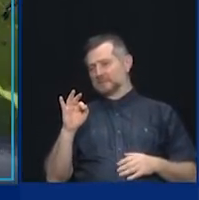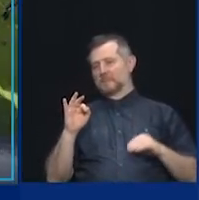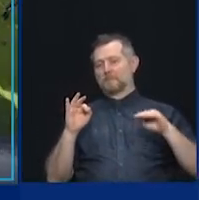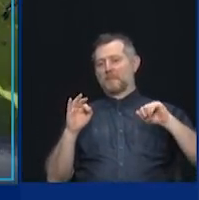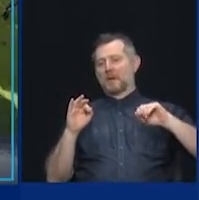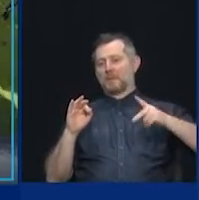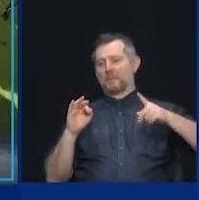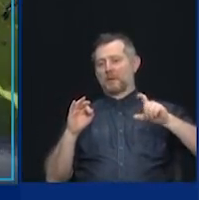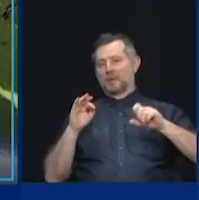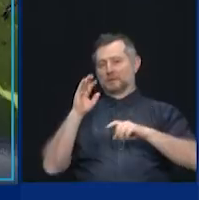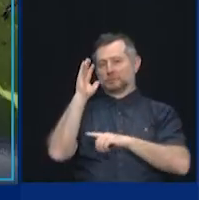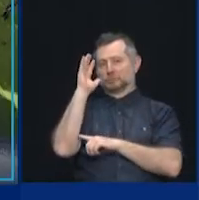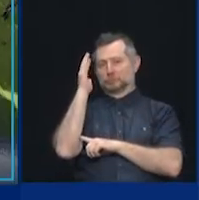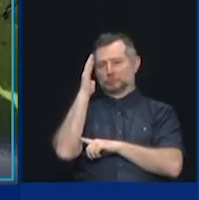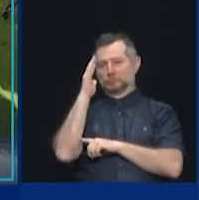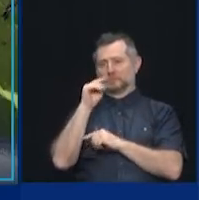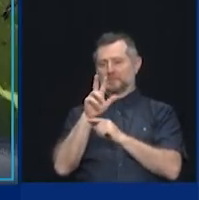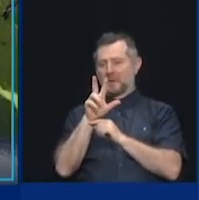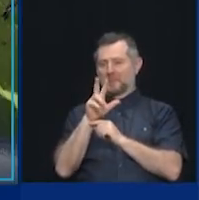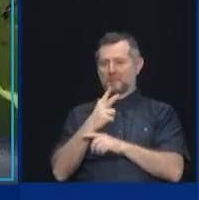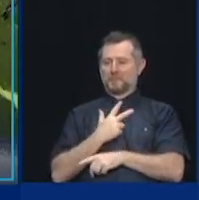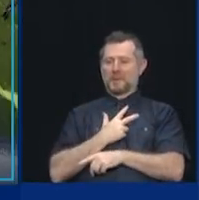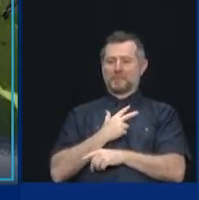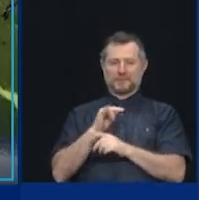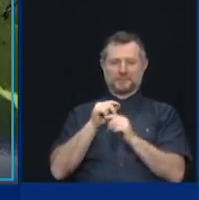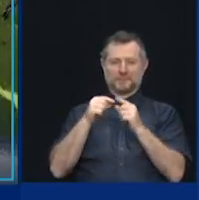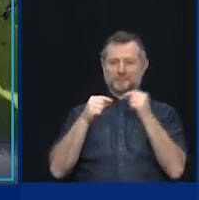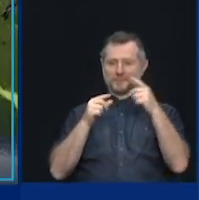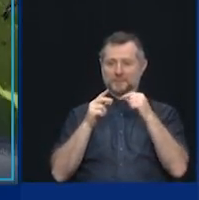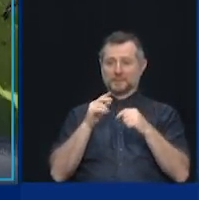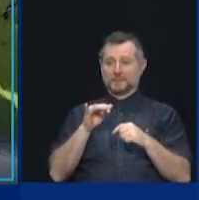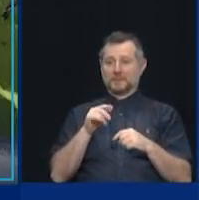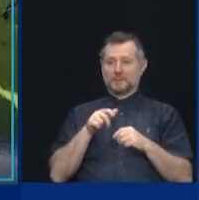a circle, and a path in a circle,